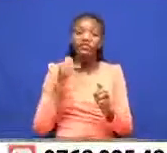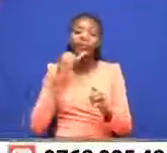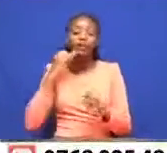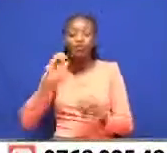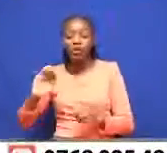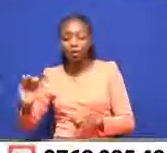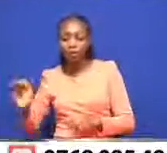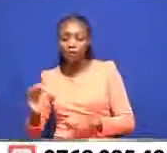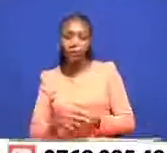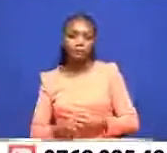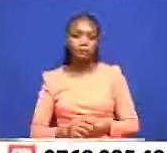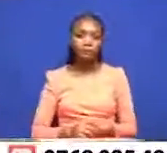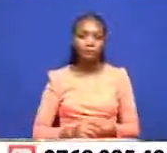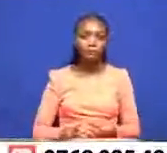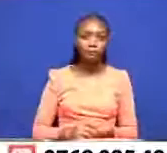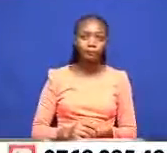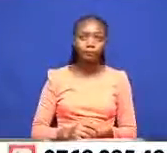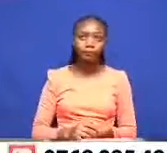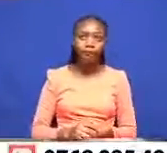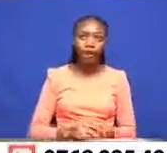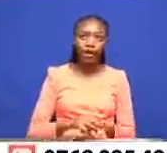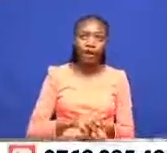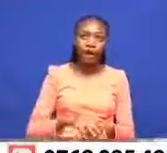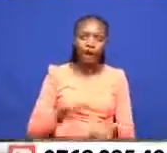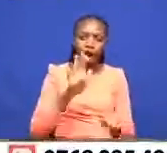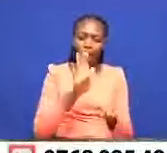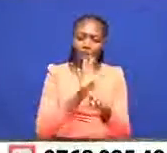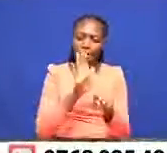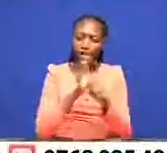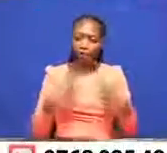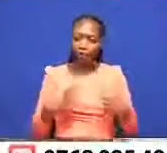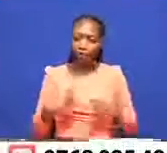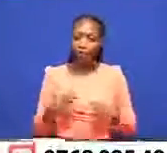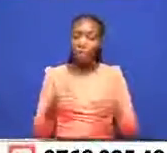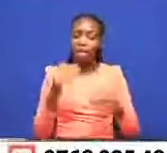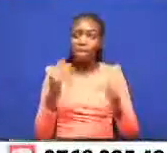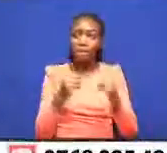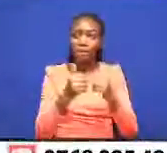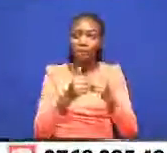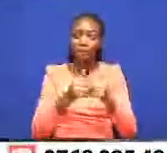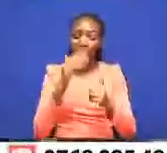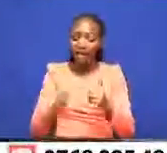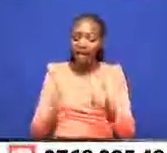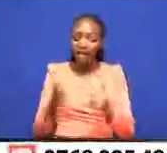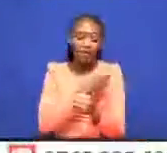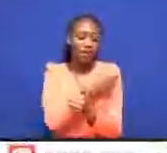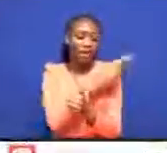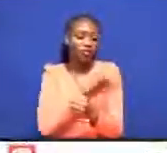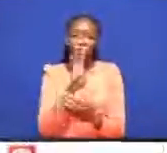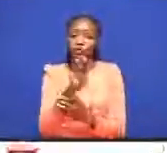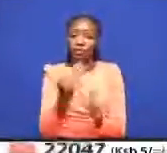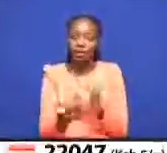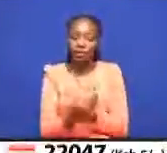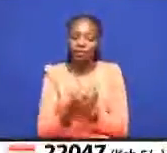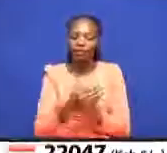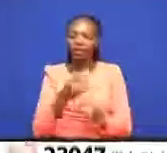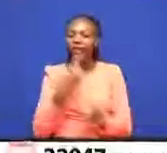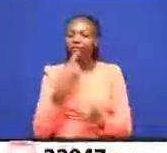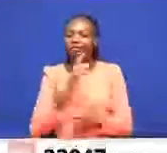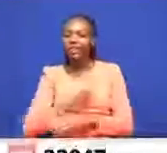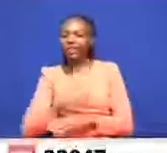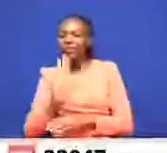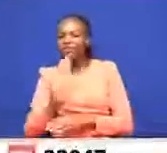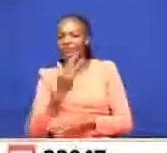County. Hundreds more had turned up at Naivasha Hospital mortuary on Thursday morning to bid farewell to the